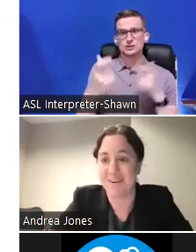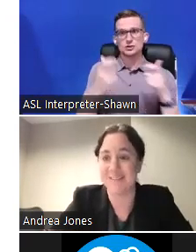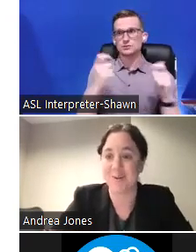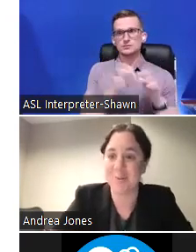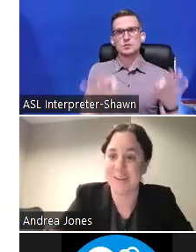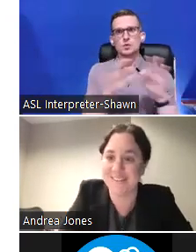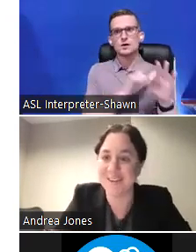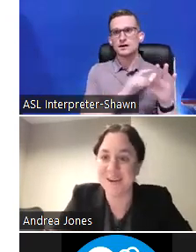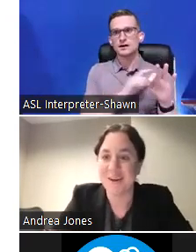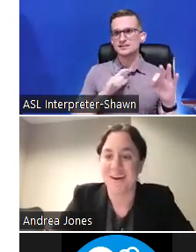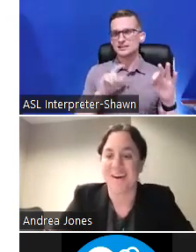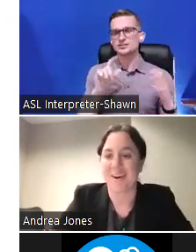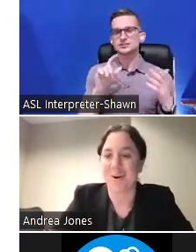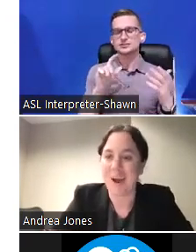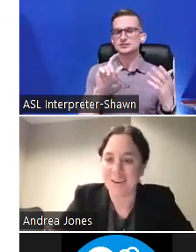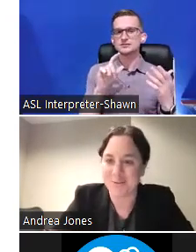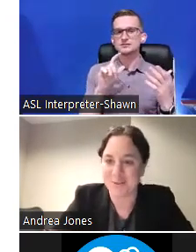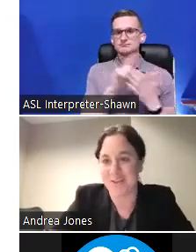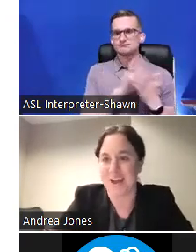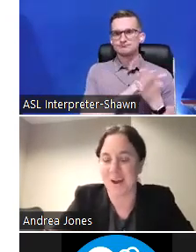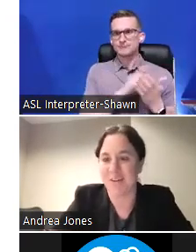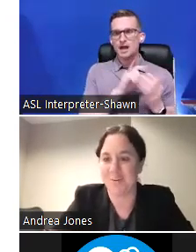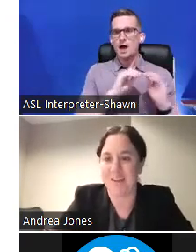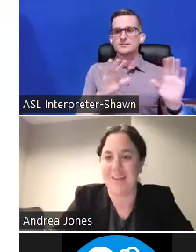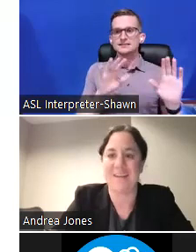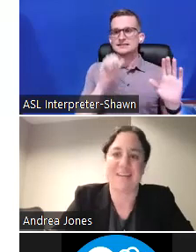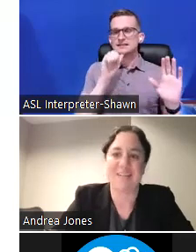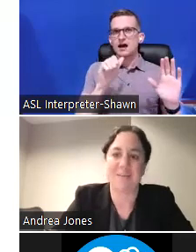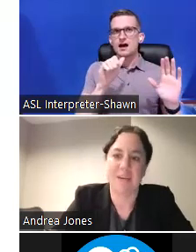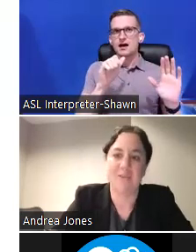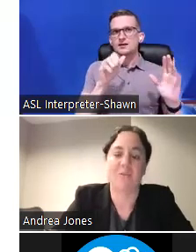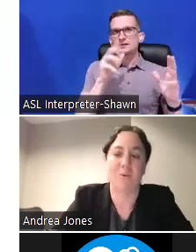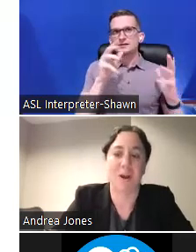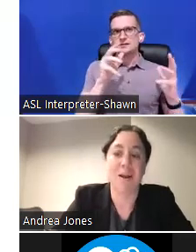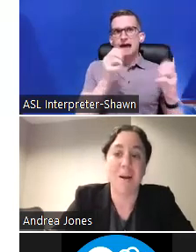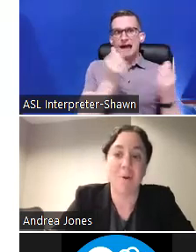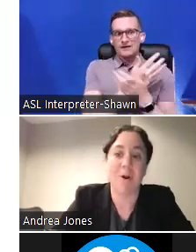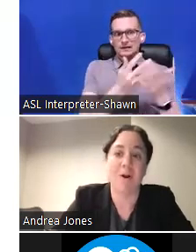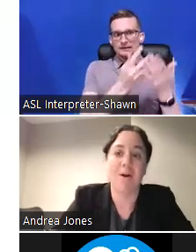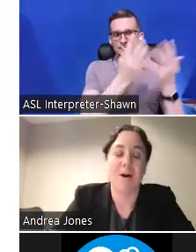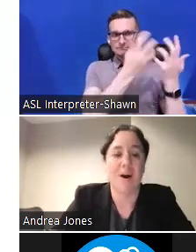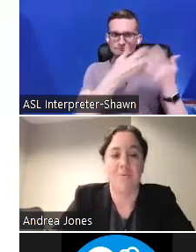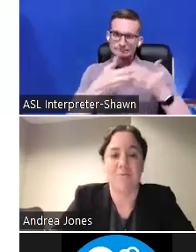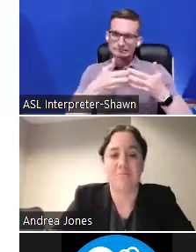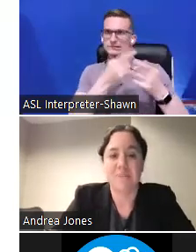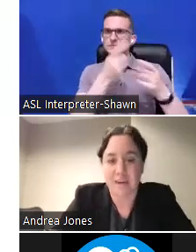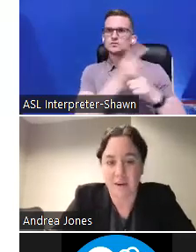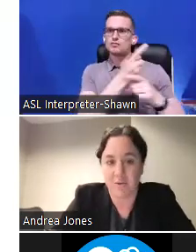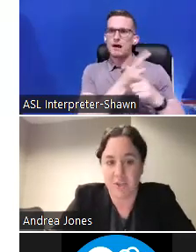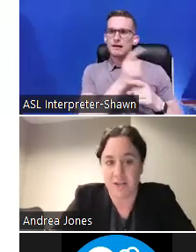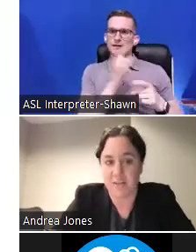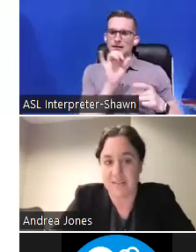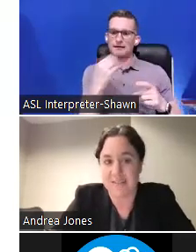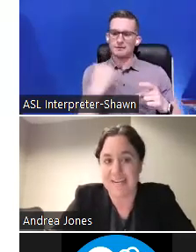get every single piece correct or fleshed out in the way that it needed to be. So there were a number of